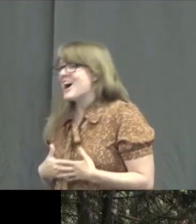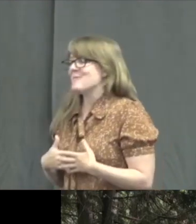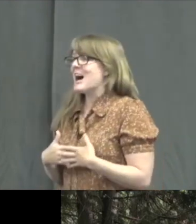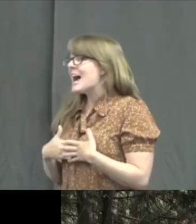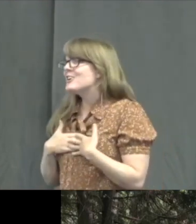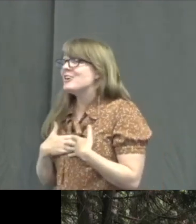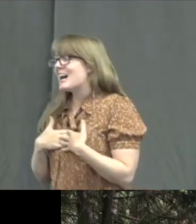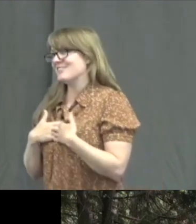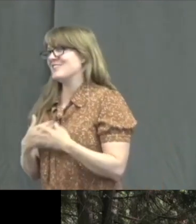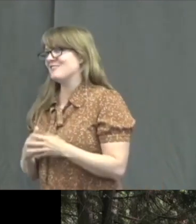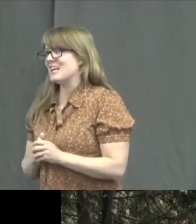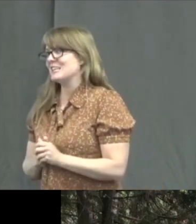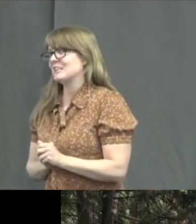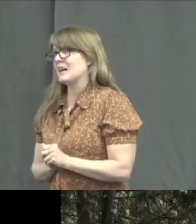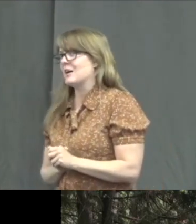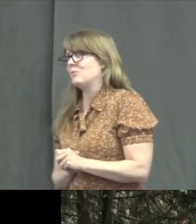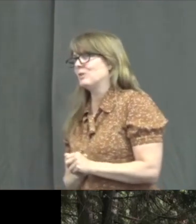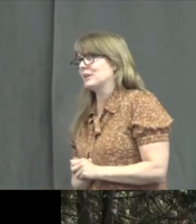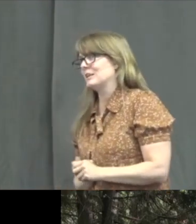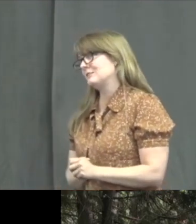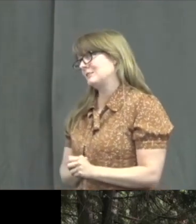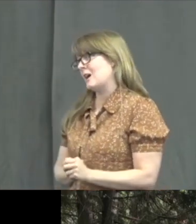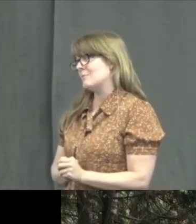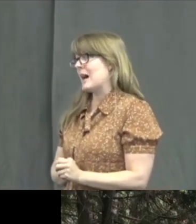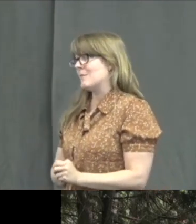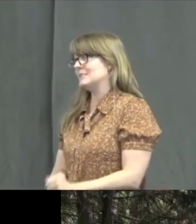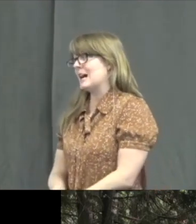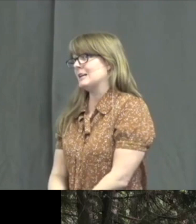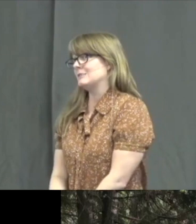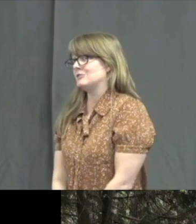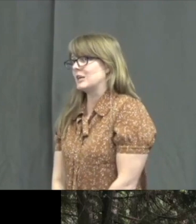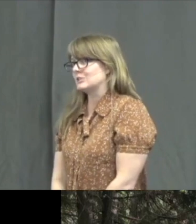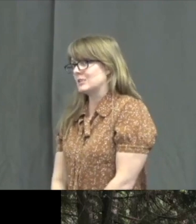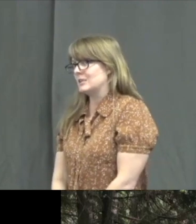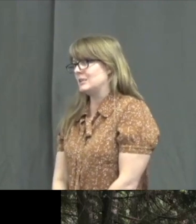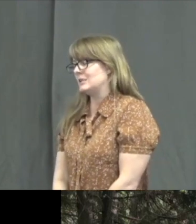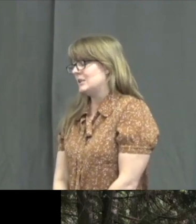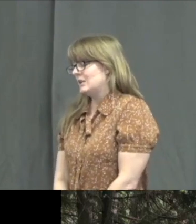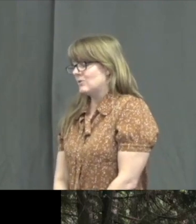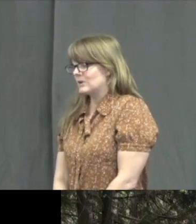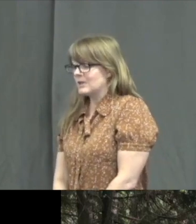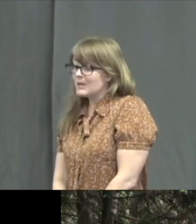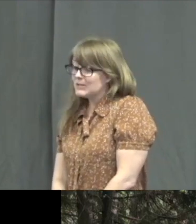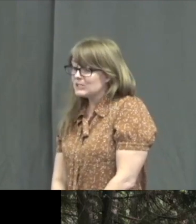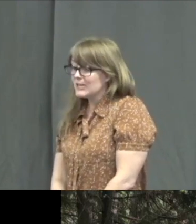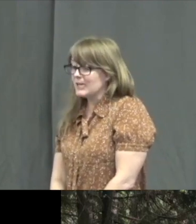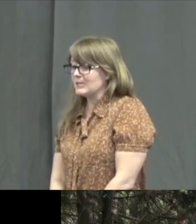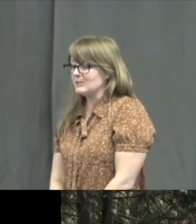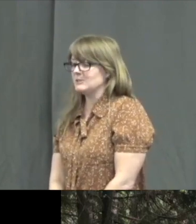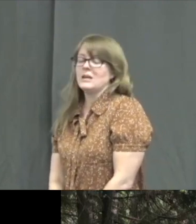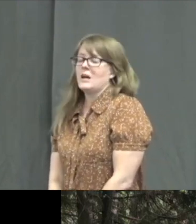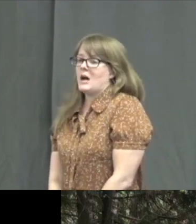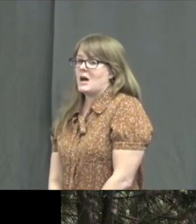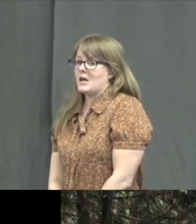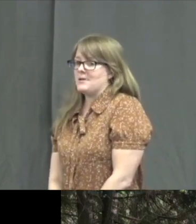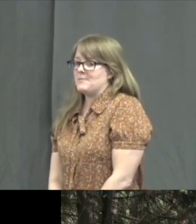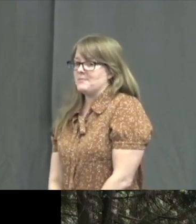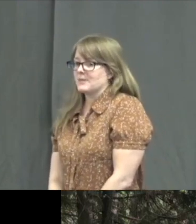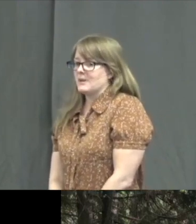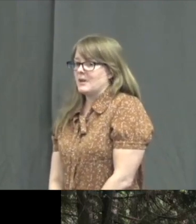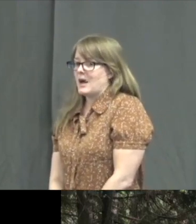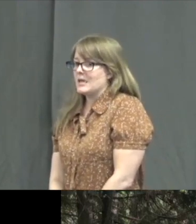I don't have any faith that we're going to stop habitat destruction or climate change.